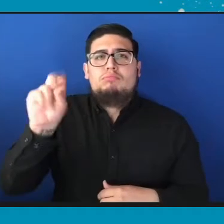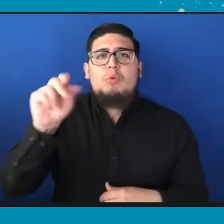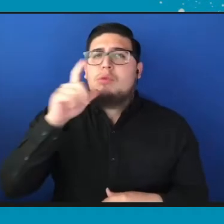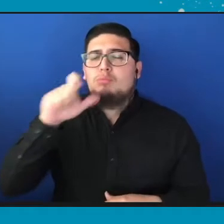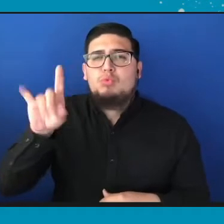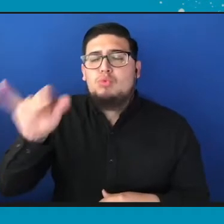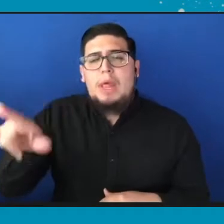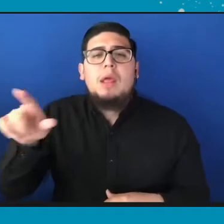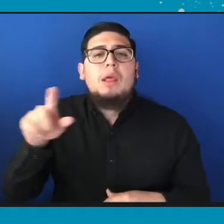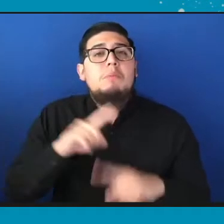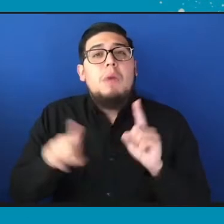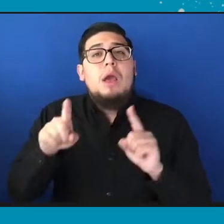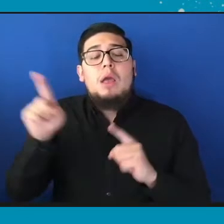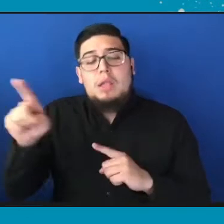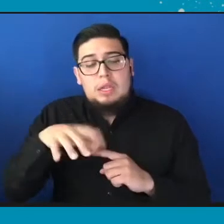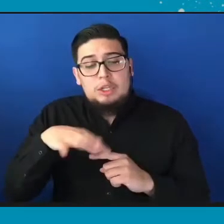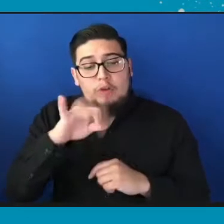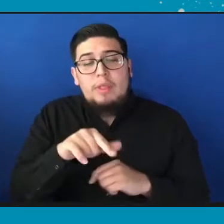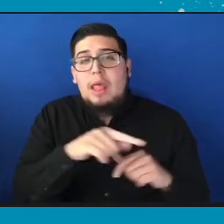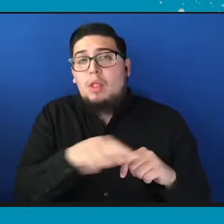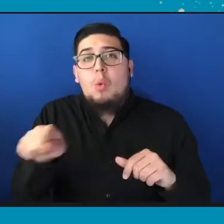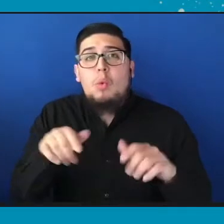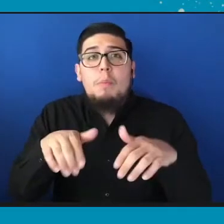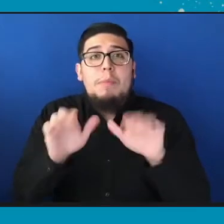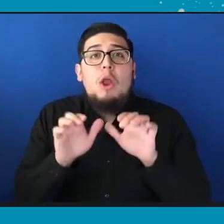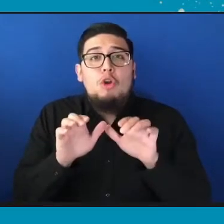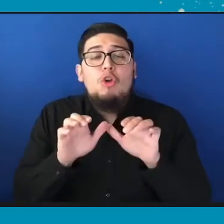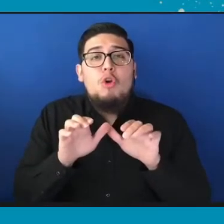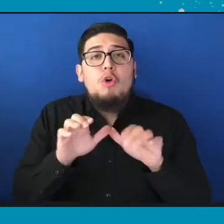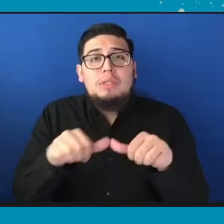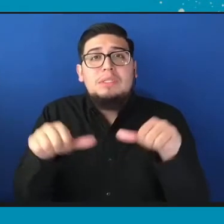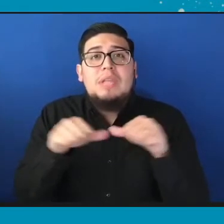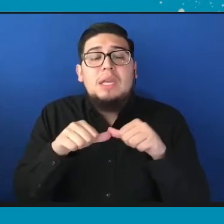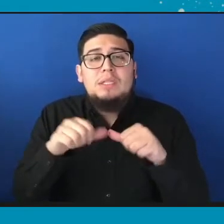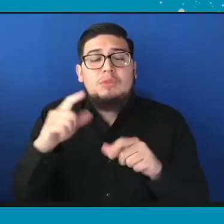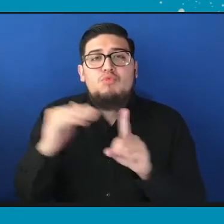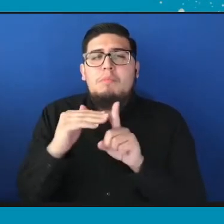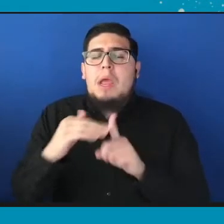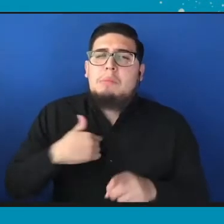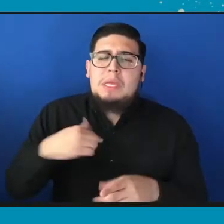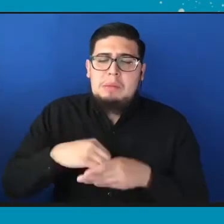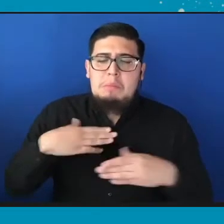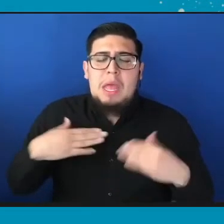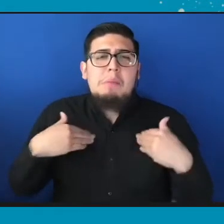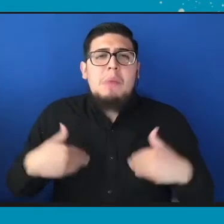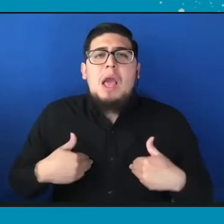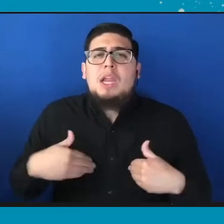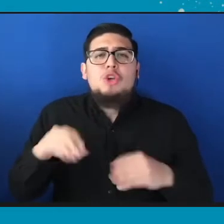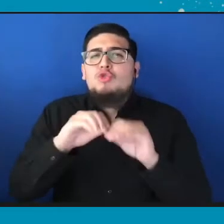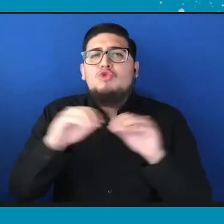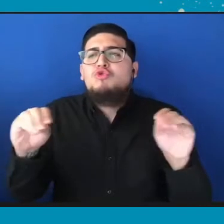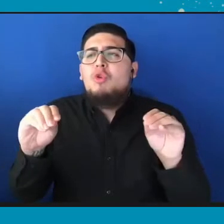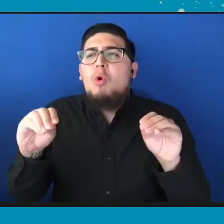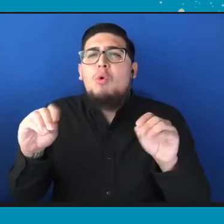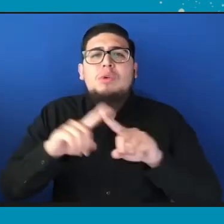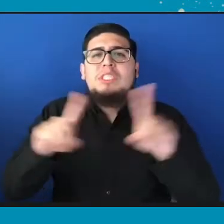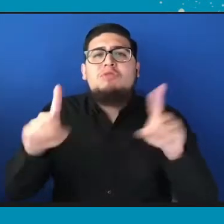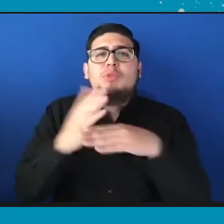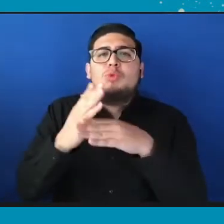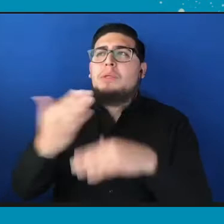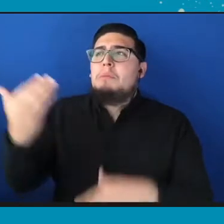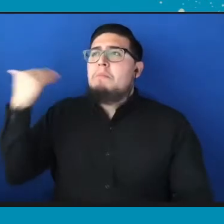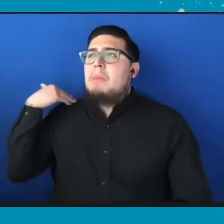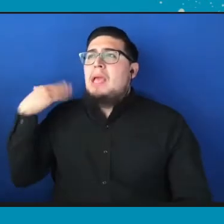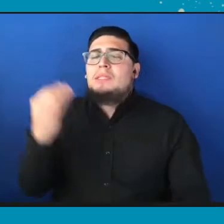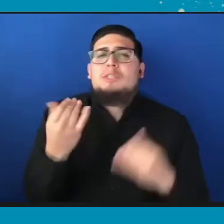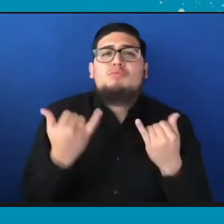burial sites has done has reminded me in my body that there is no line between past and present. And we have to carry all of